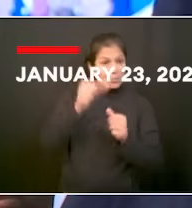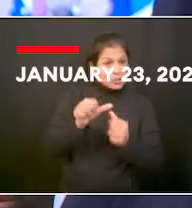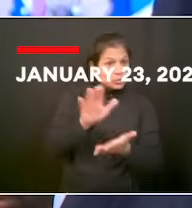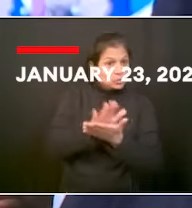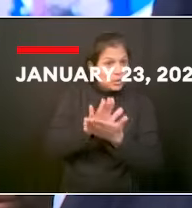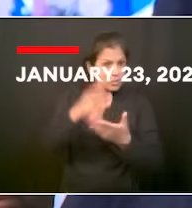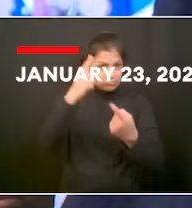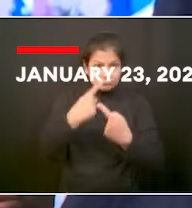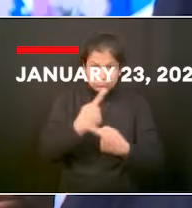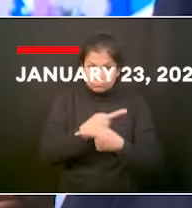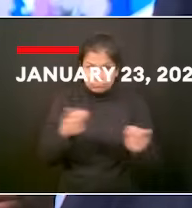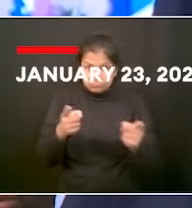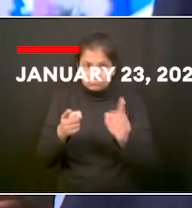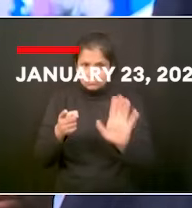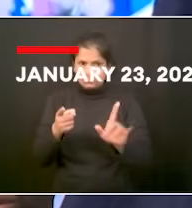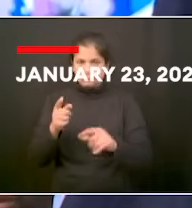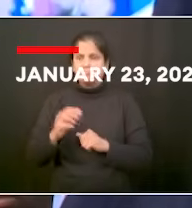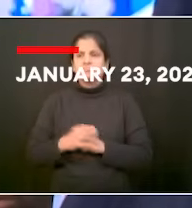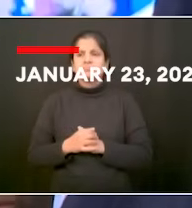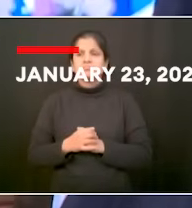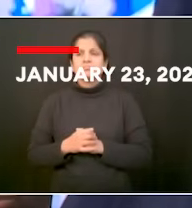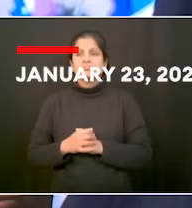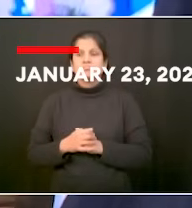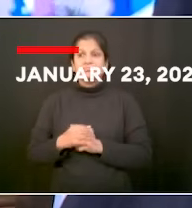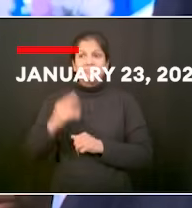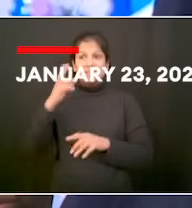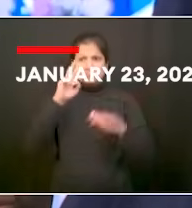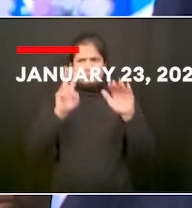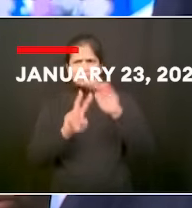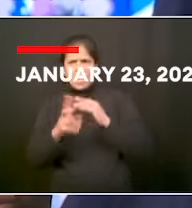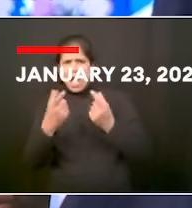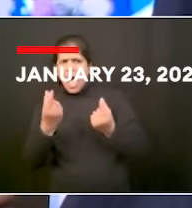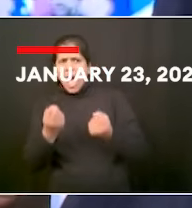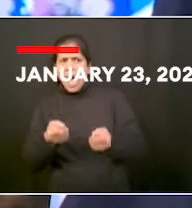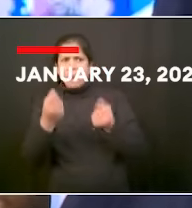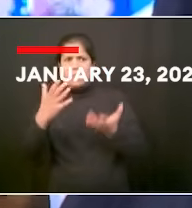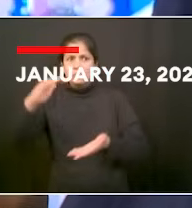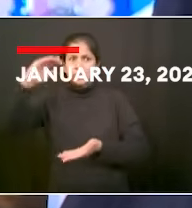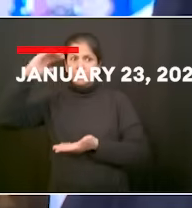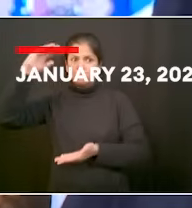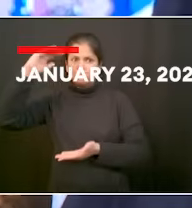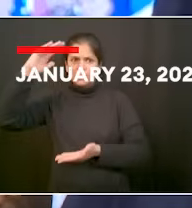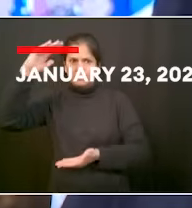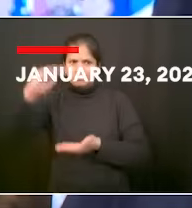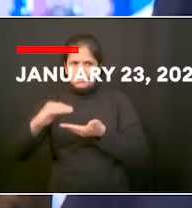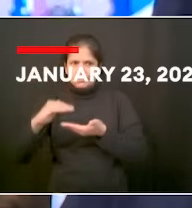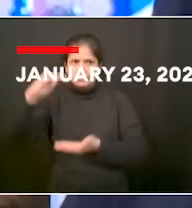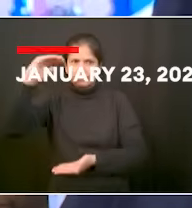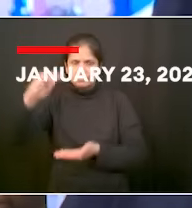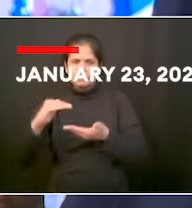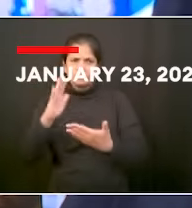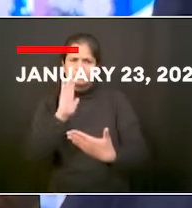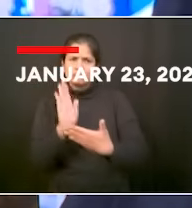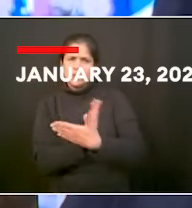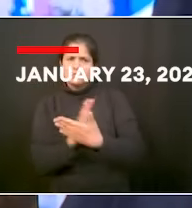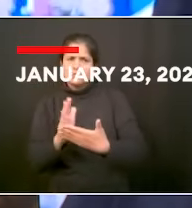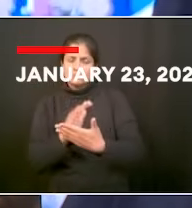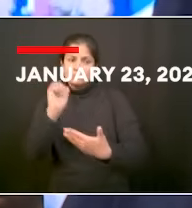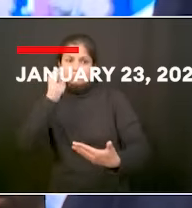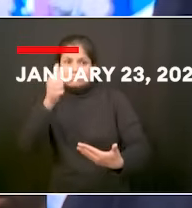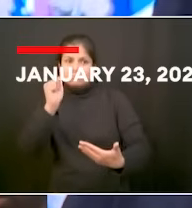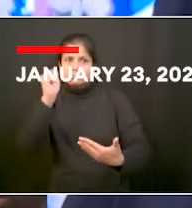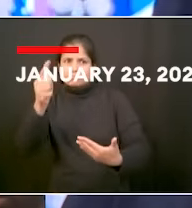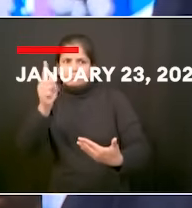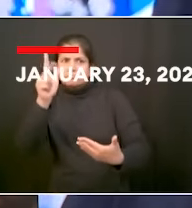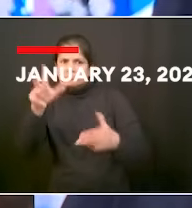take it very seriously when we call for a remote school day because we know that it has an impact on parents' lives. So we want to both be respectful of their lives and give